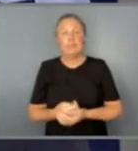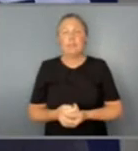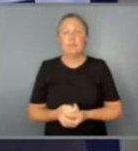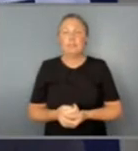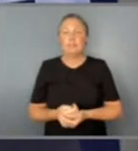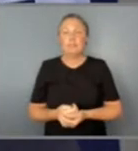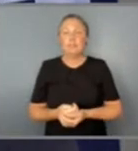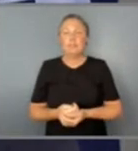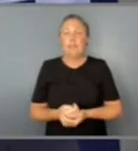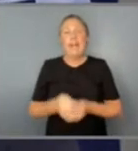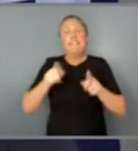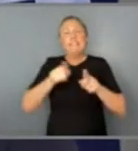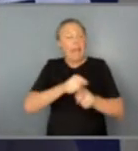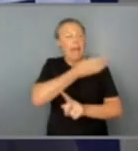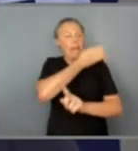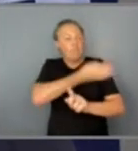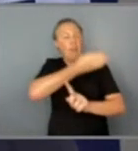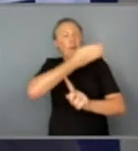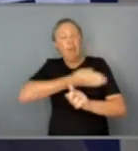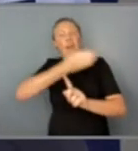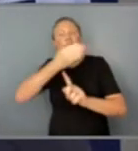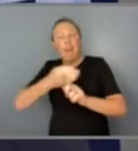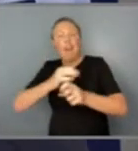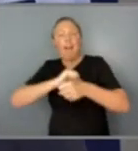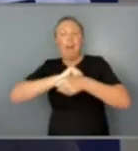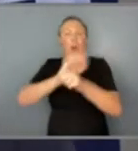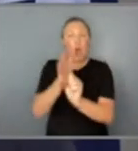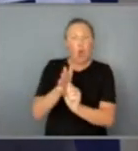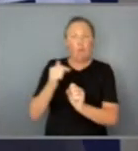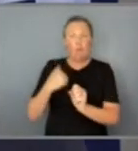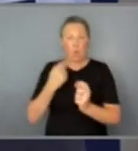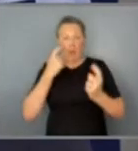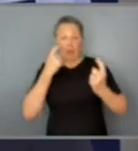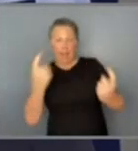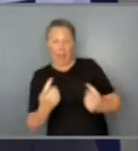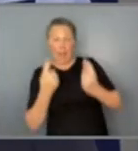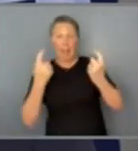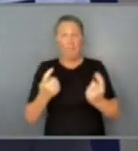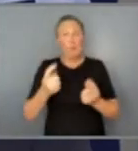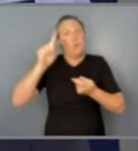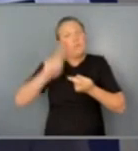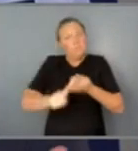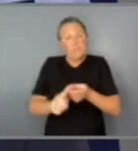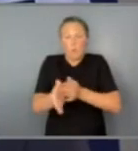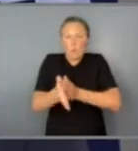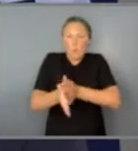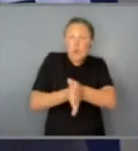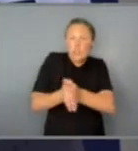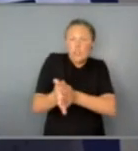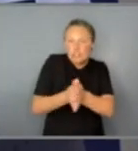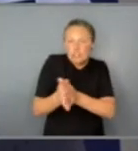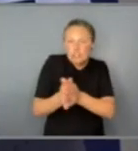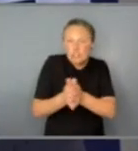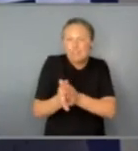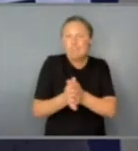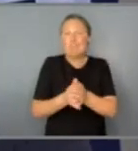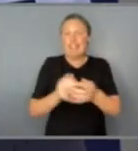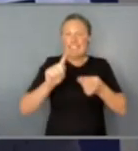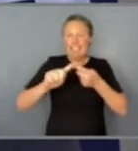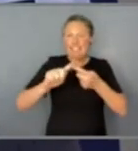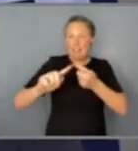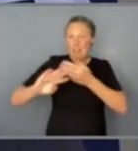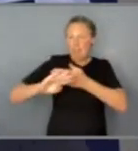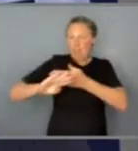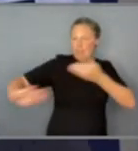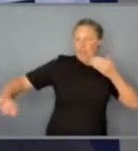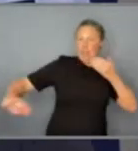been doing with COVID, and that we don't become complacent about it. The washing of the hands, being very aware of the distancing at